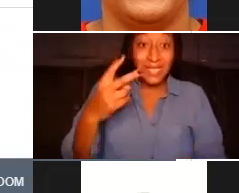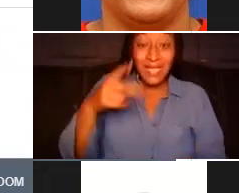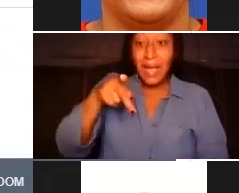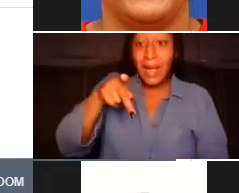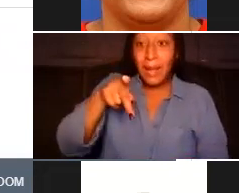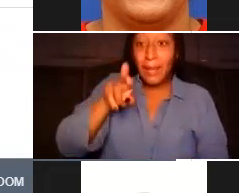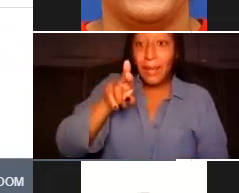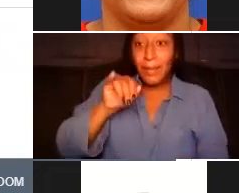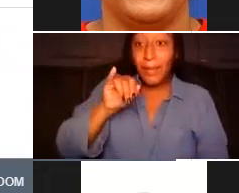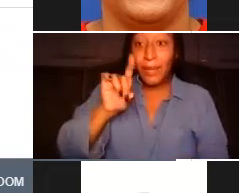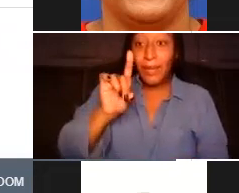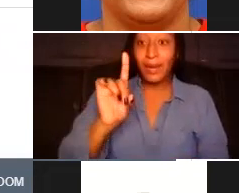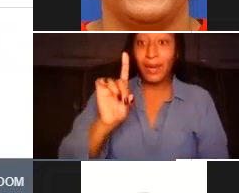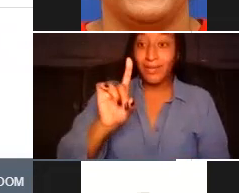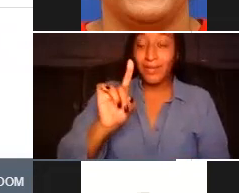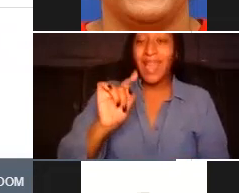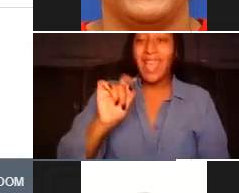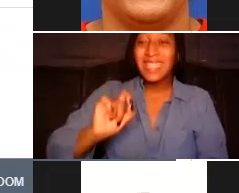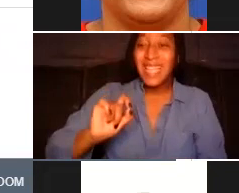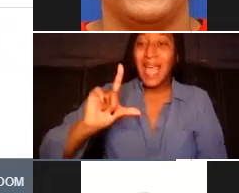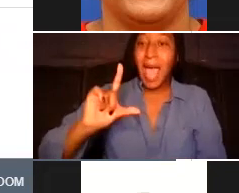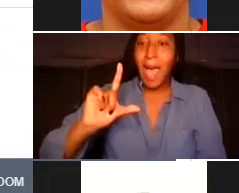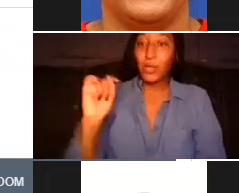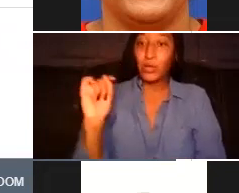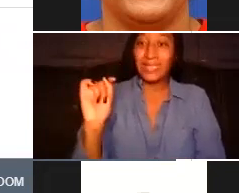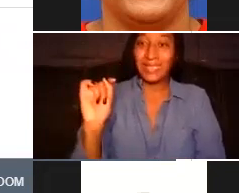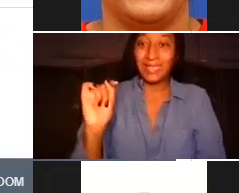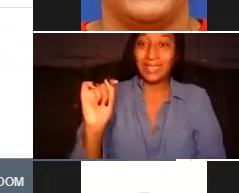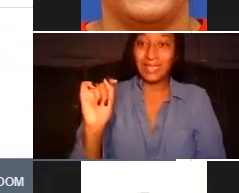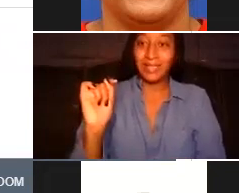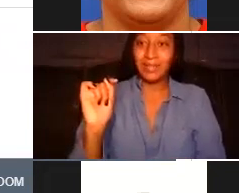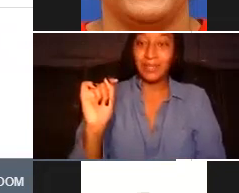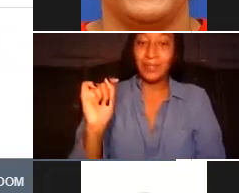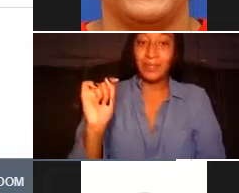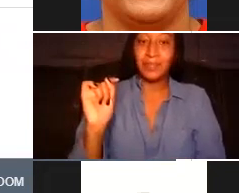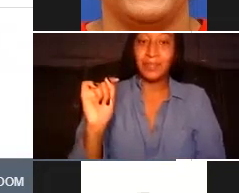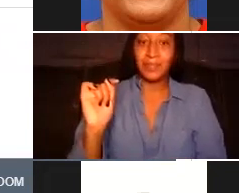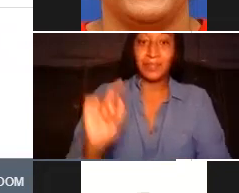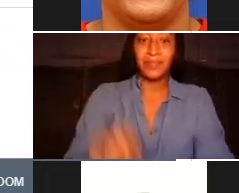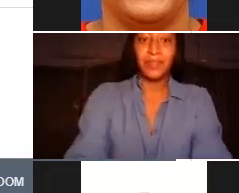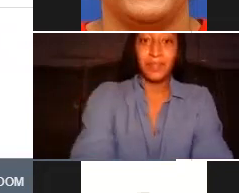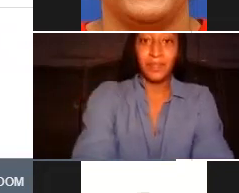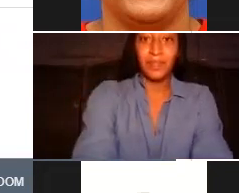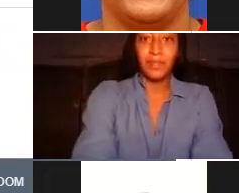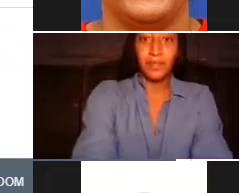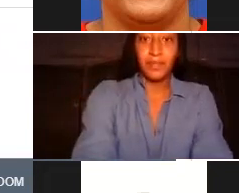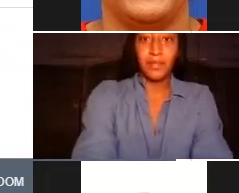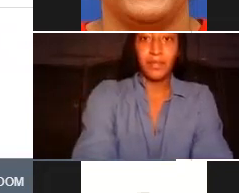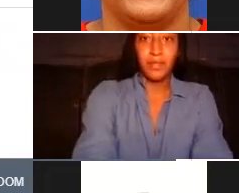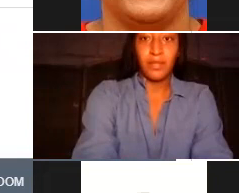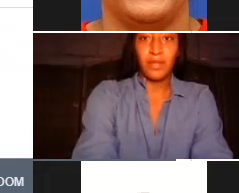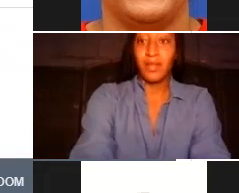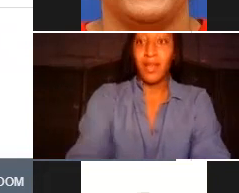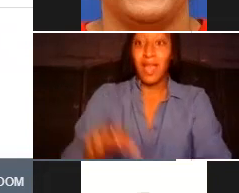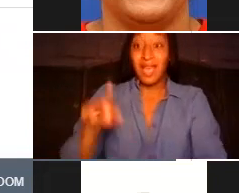capital T, just like for the circular motion, the period in this case is the time it takes to complete